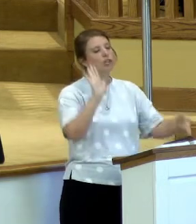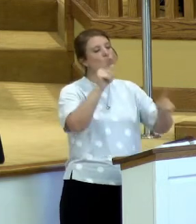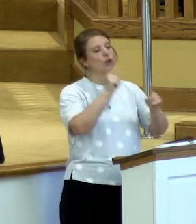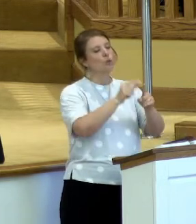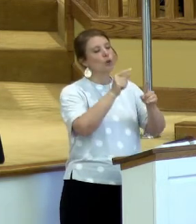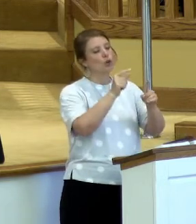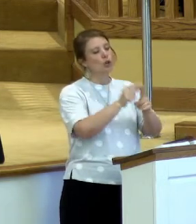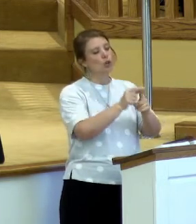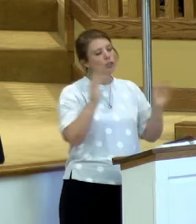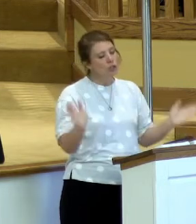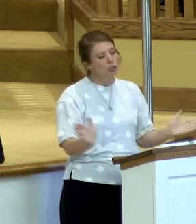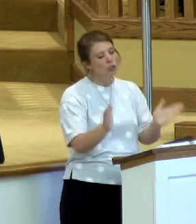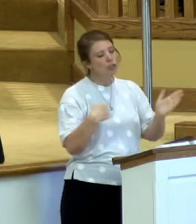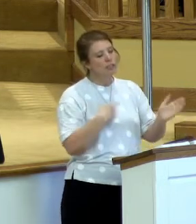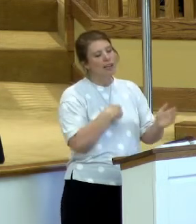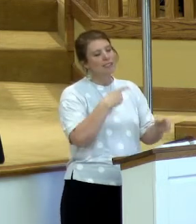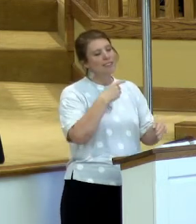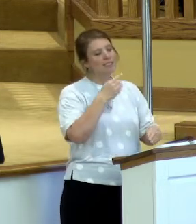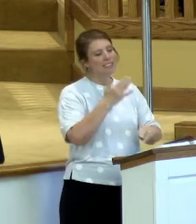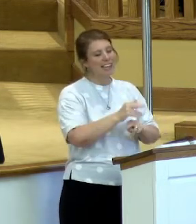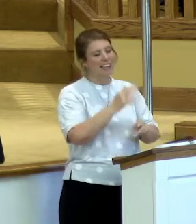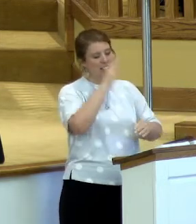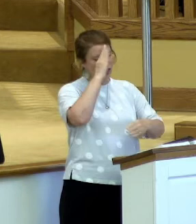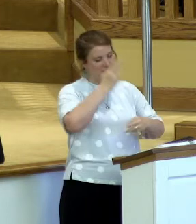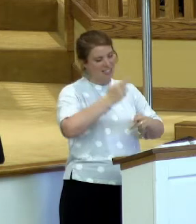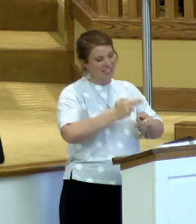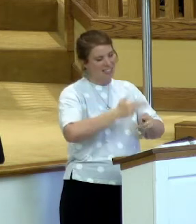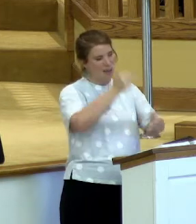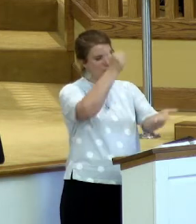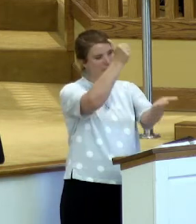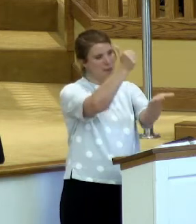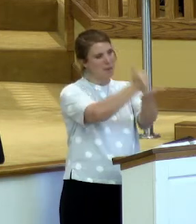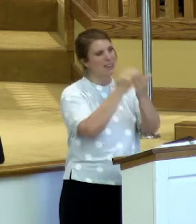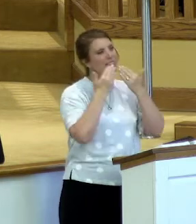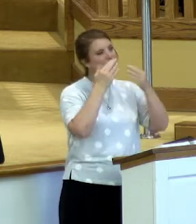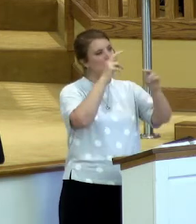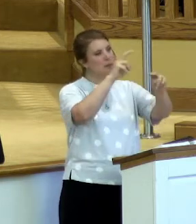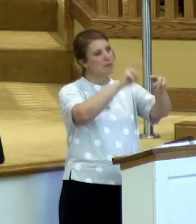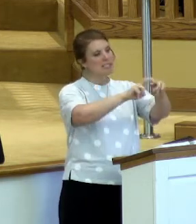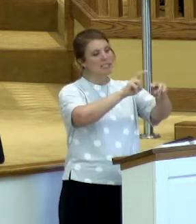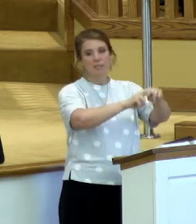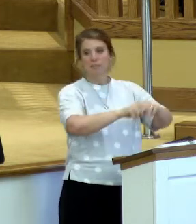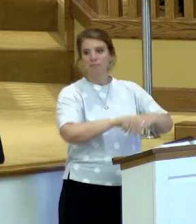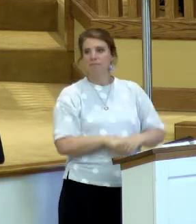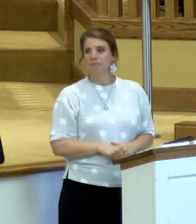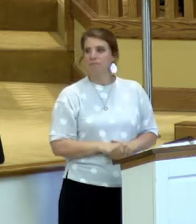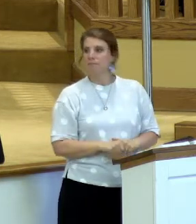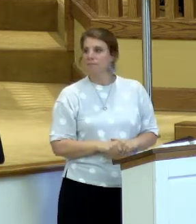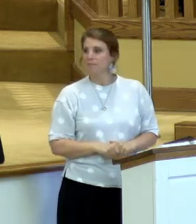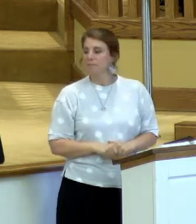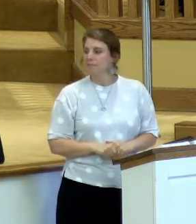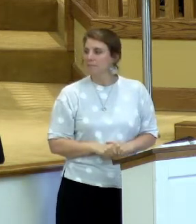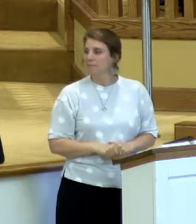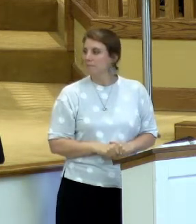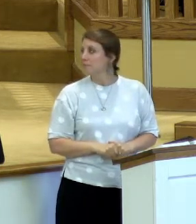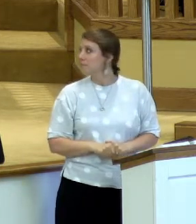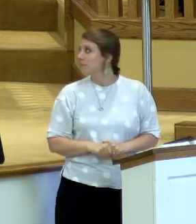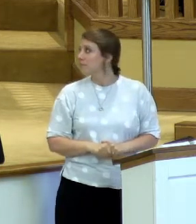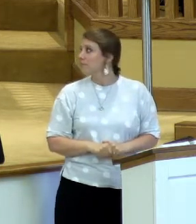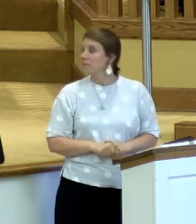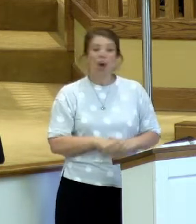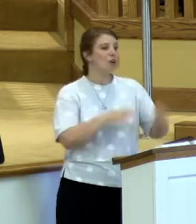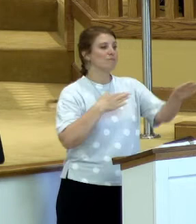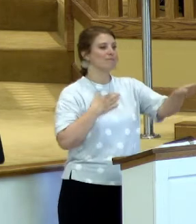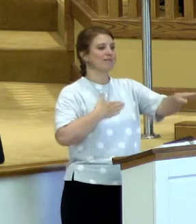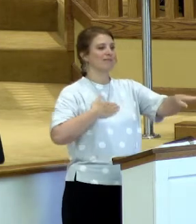I ask you to edify us tonight in your son's name. Amen. All right. I guess we have the fellowship song now, yeah? All right.